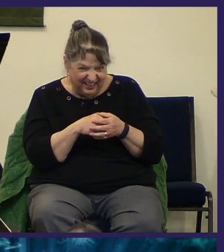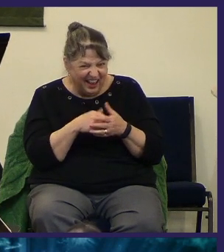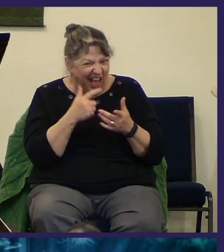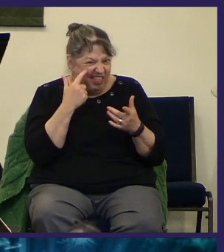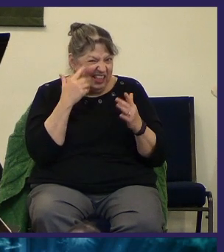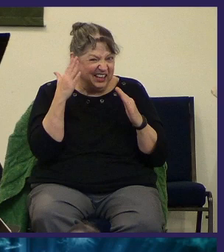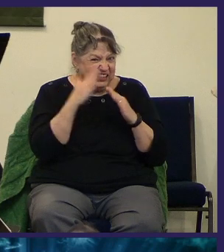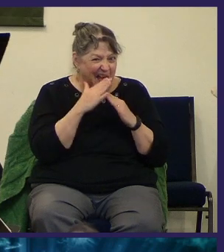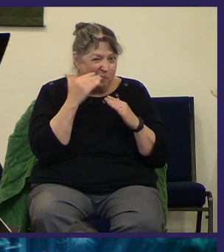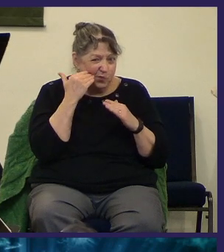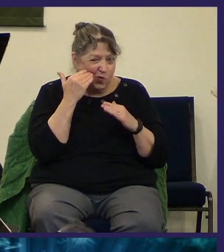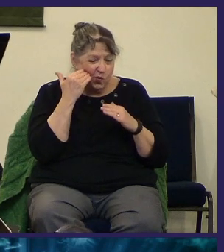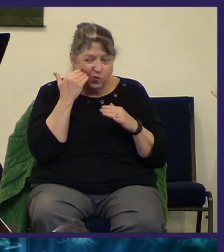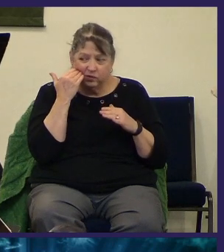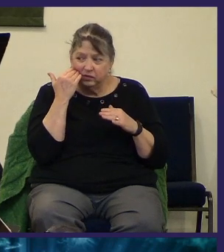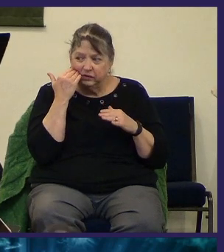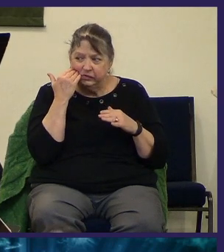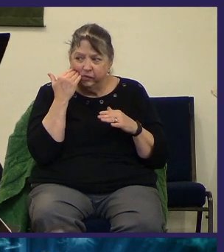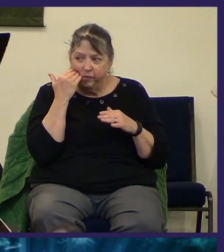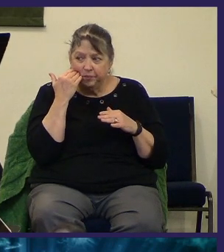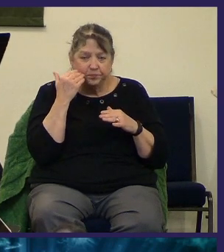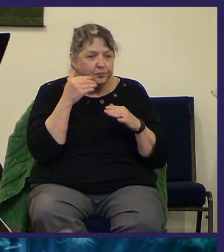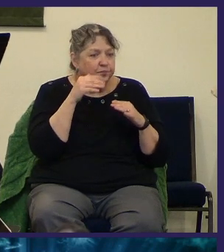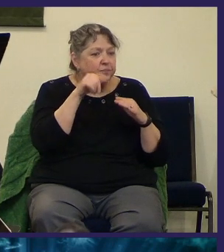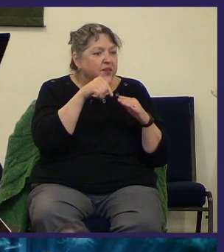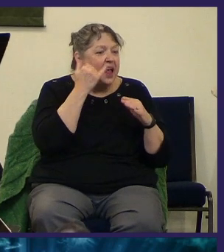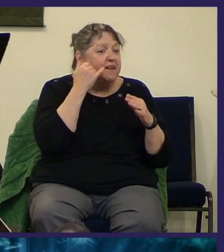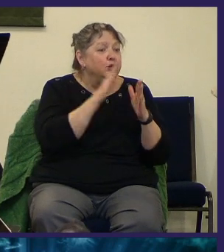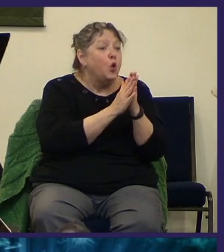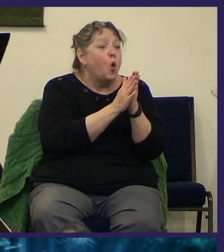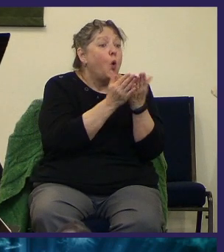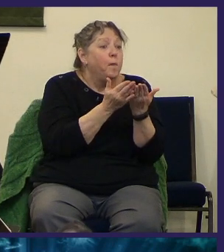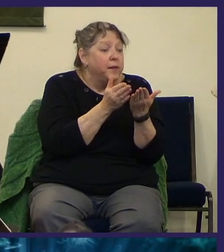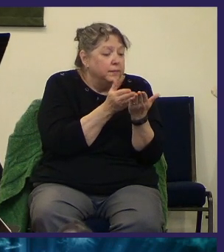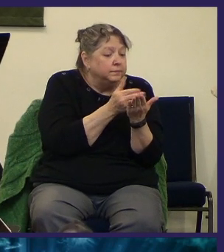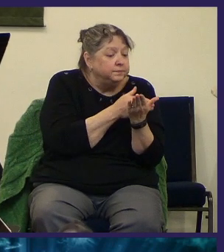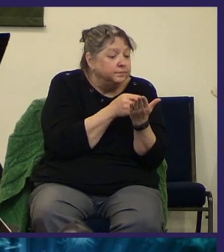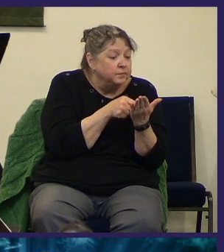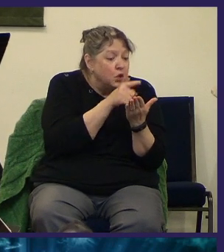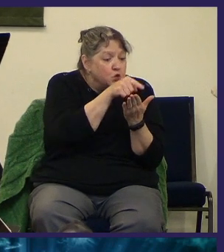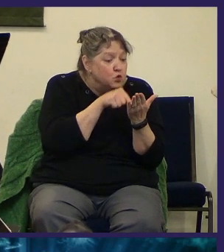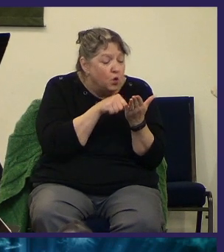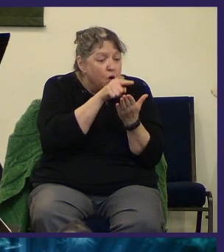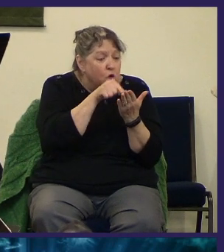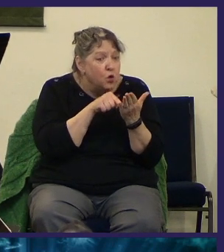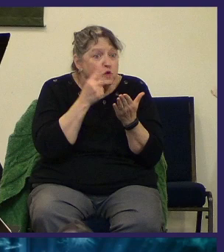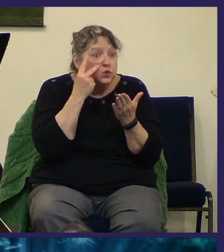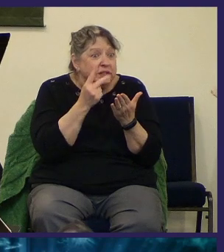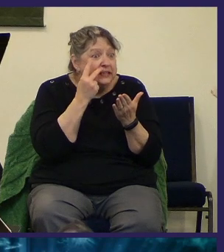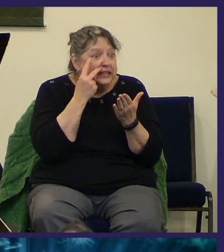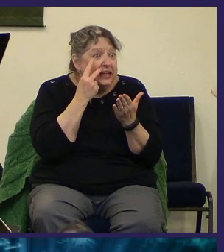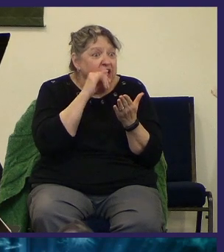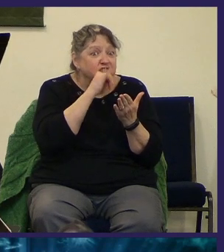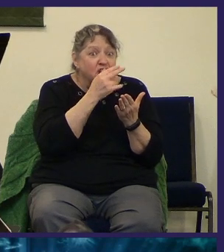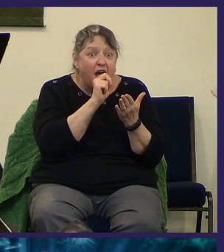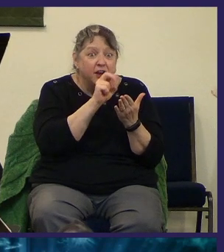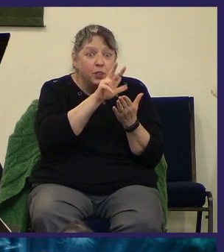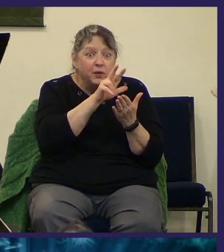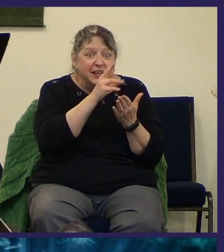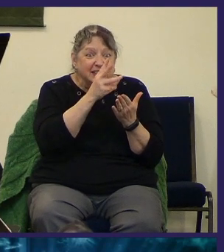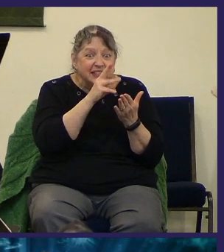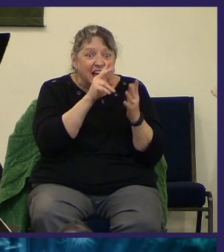in the front it's in 26 different languages in the personal workers testament so some people call them